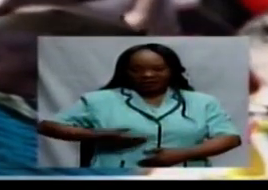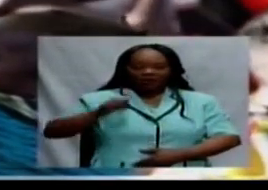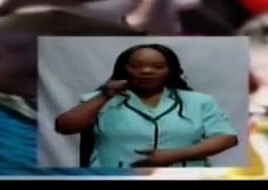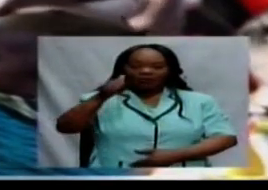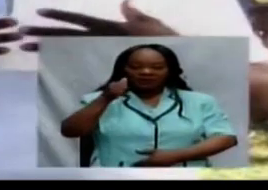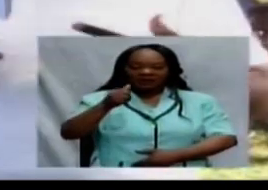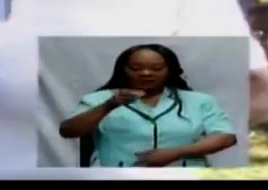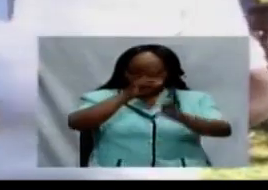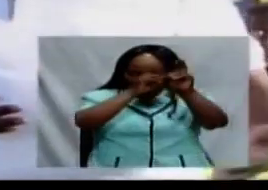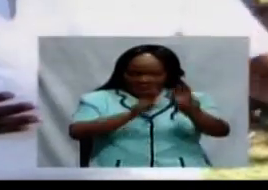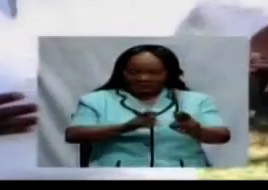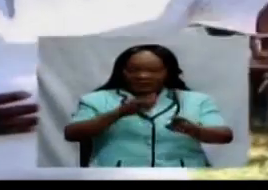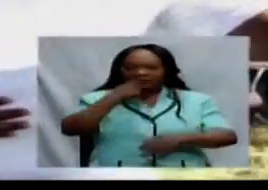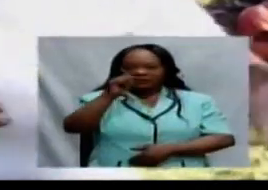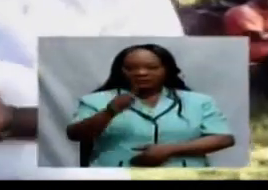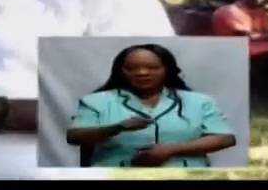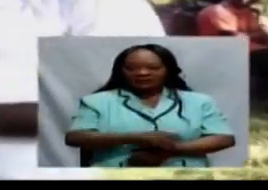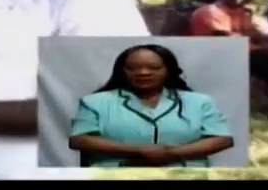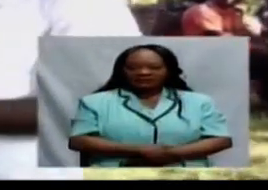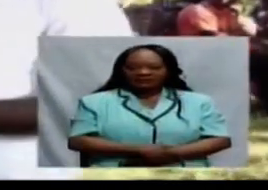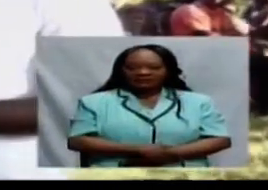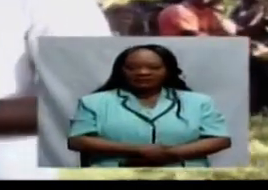Ile lo tulinge fine tuli mana mayo.